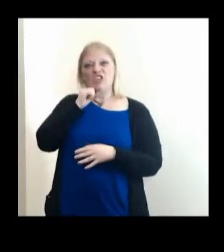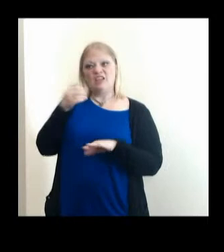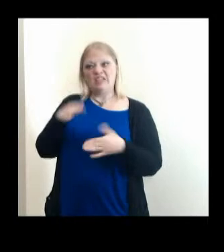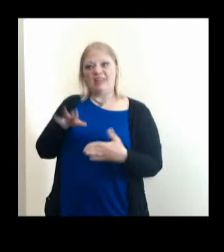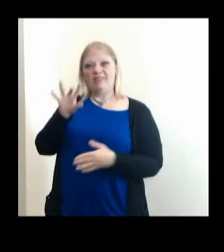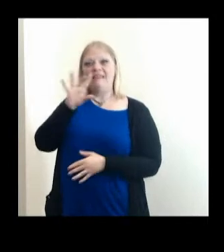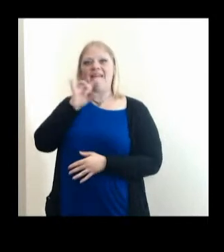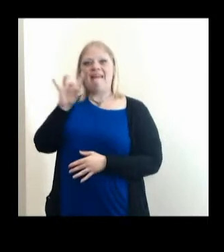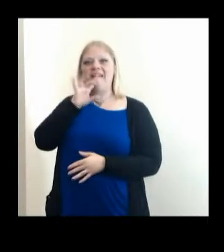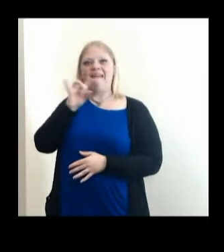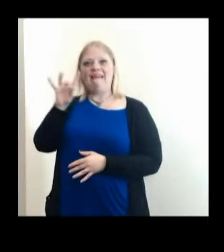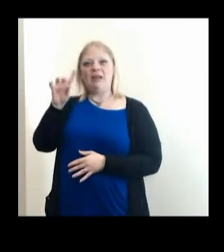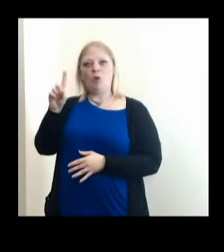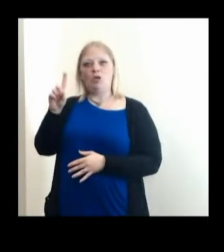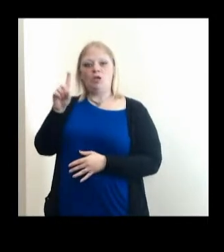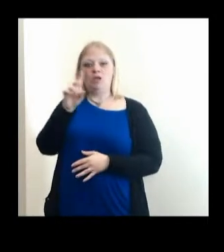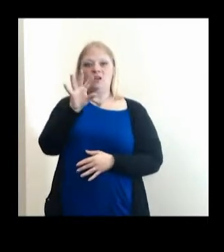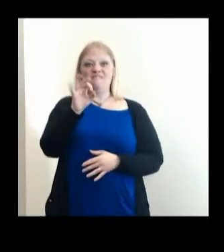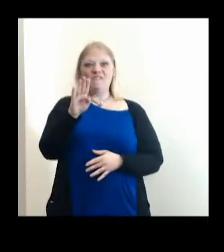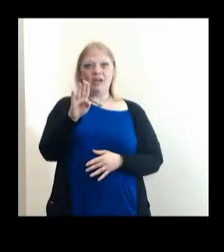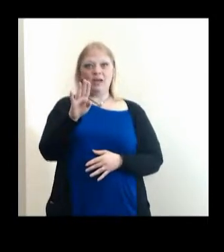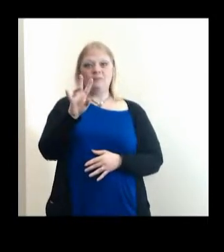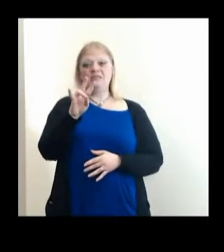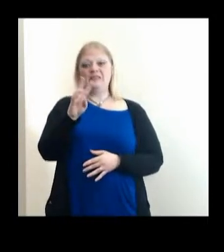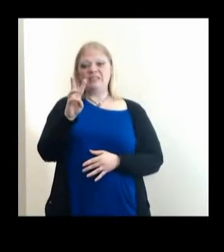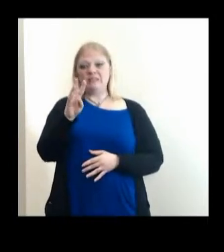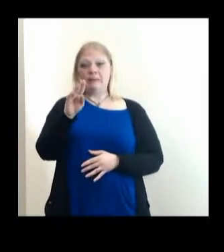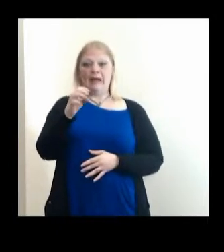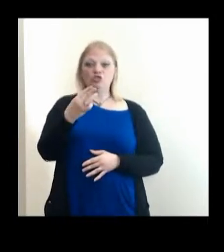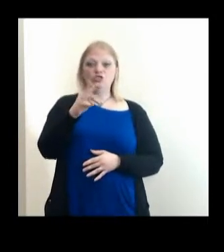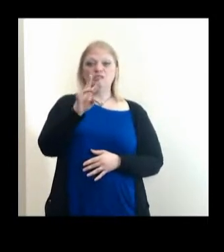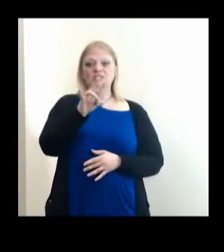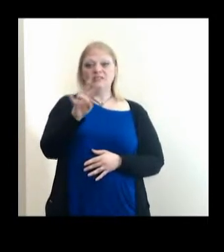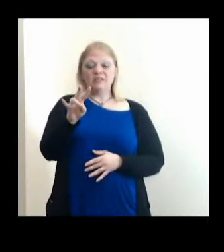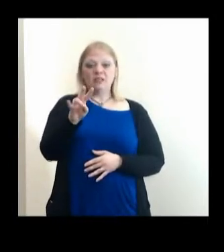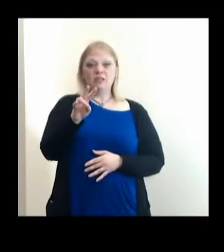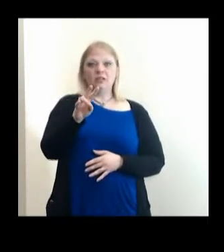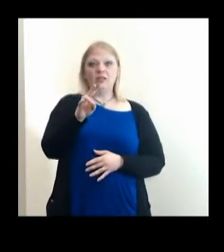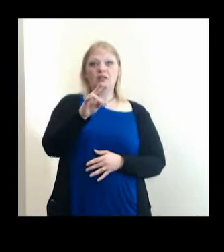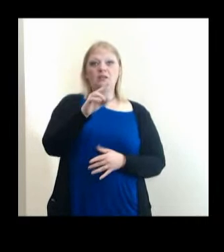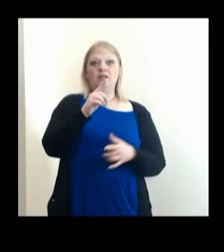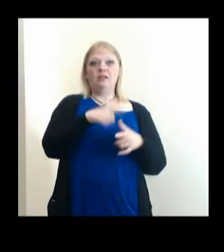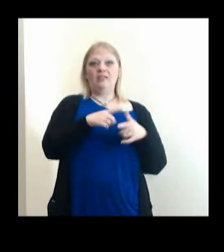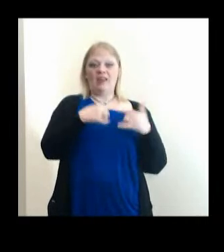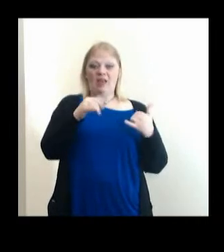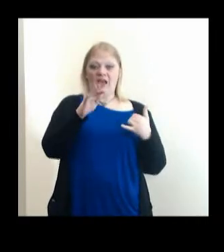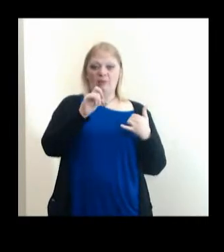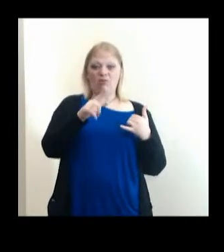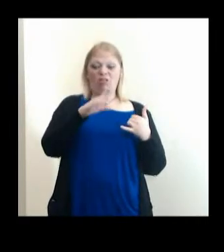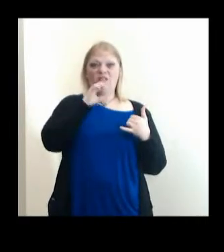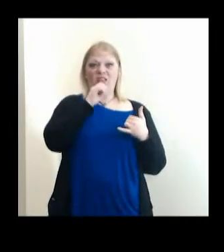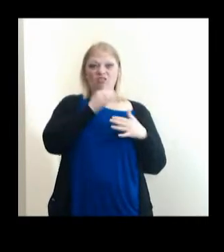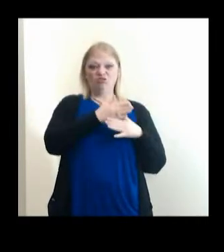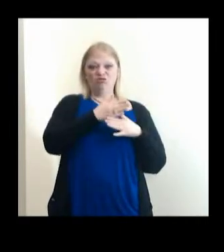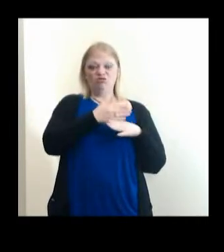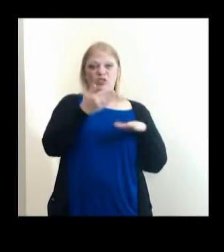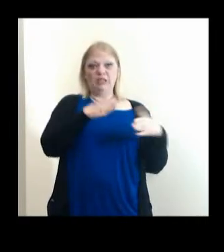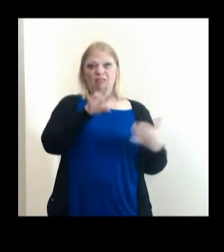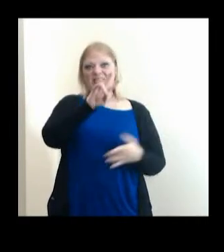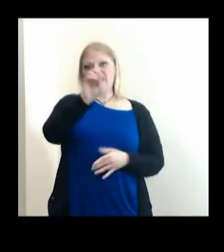81. February 76, March 77. In the month of April, it is 70. So